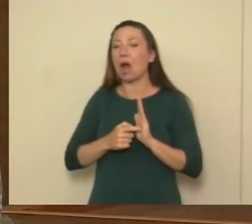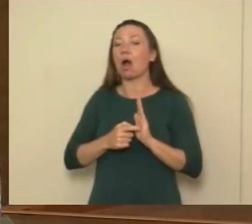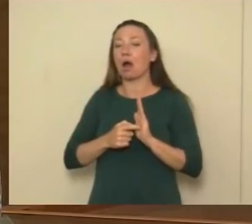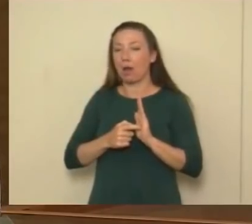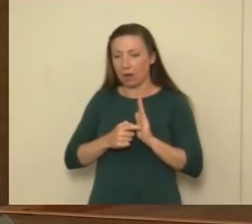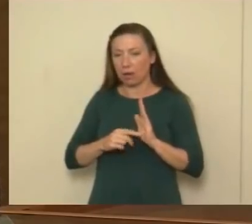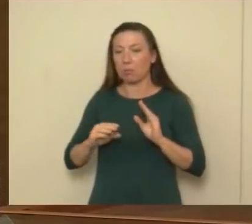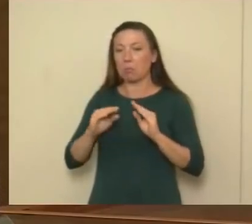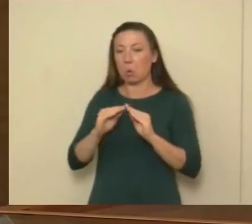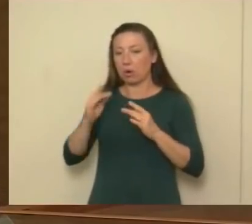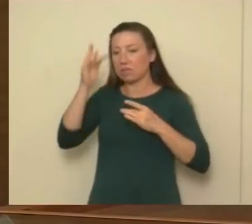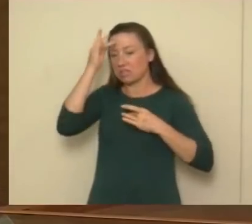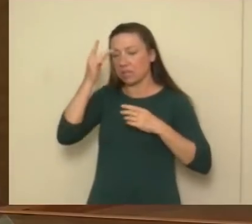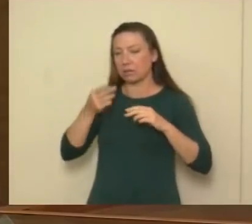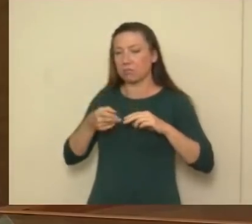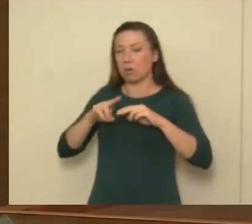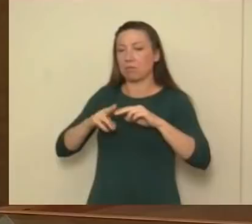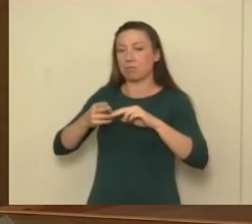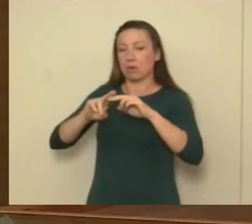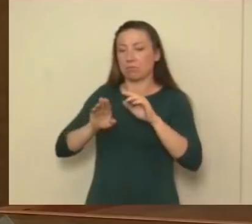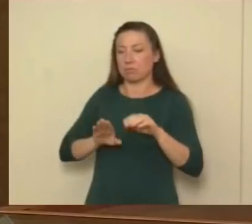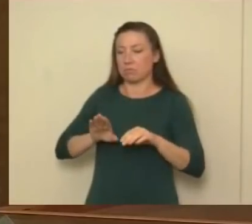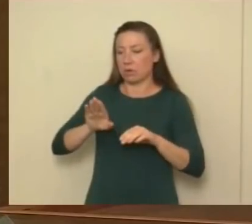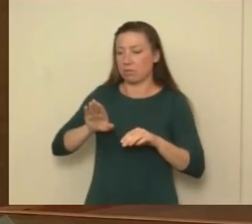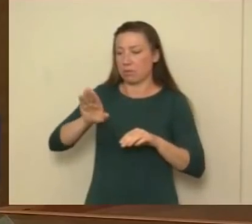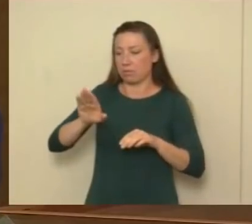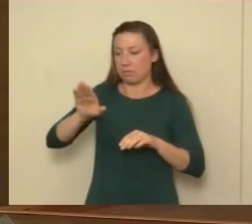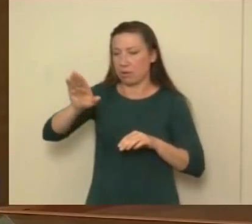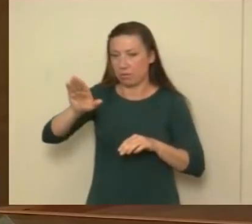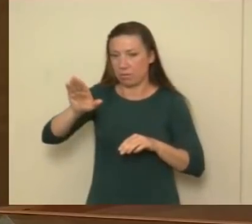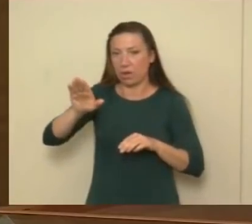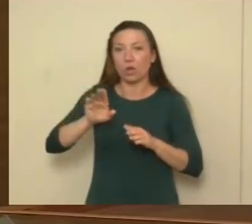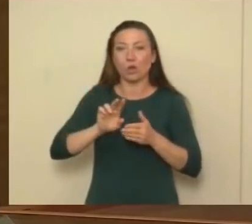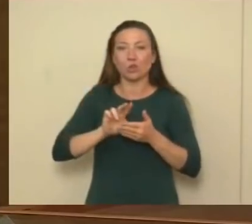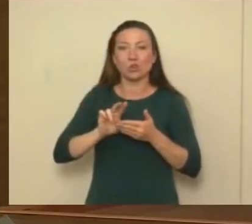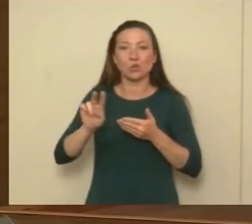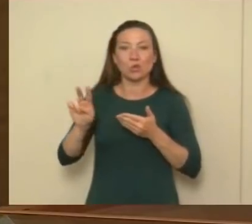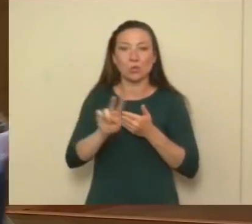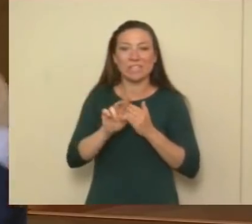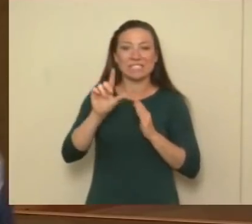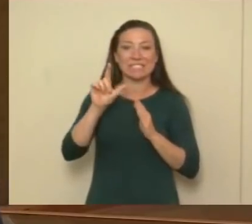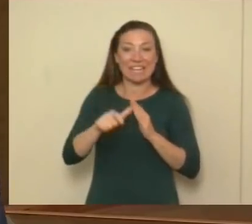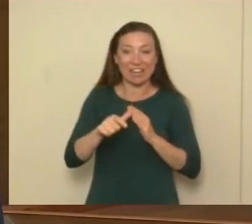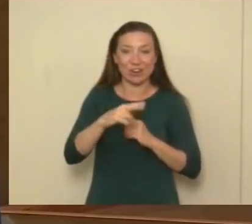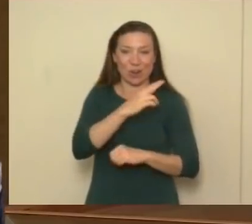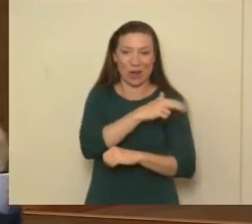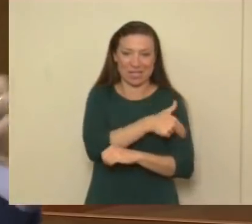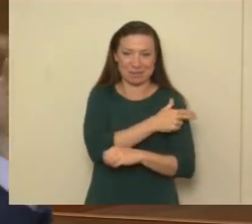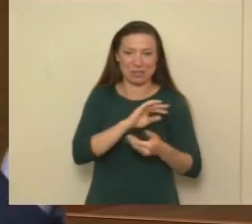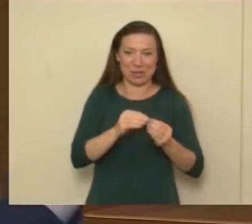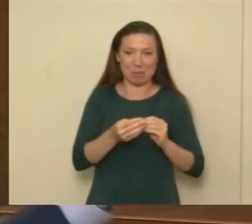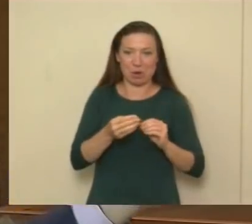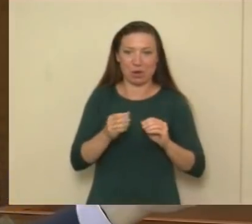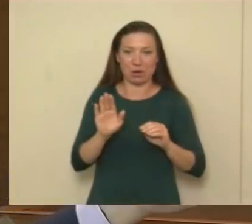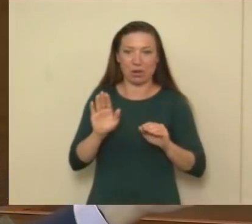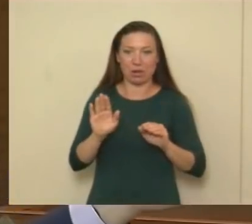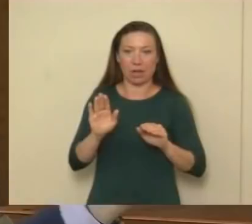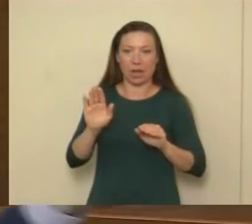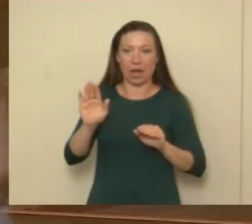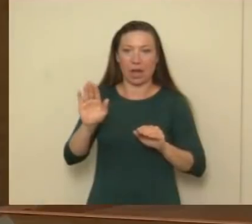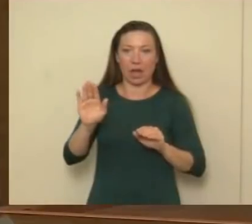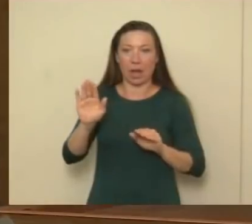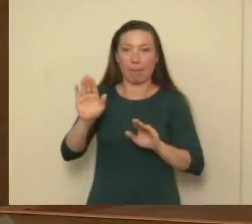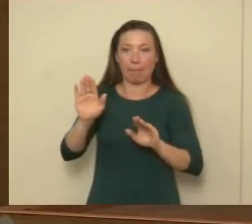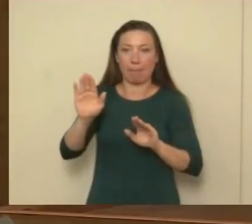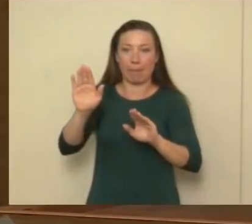about 2 weeks after that, you see an uptick in hospitalizations, and then 2 weeks after that, you typically see an uptick